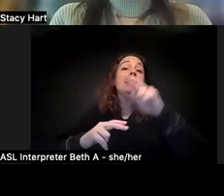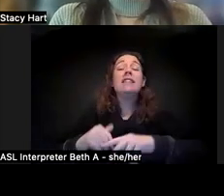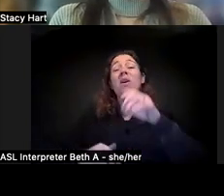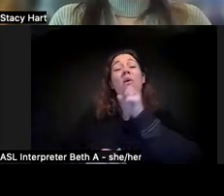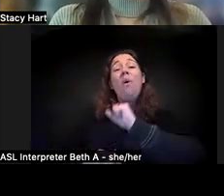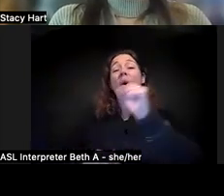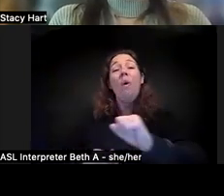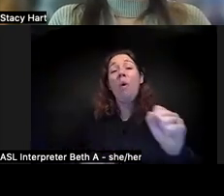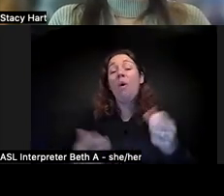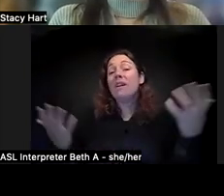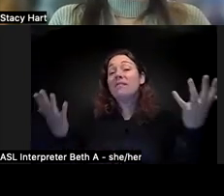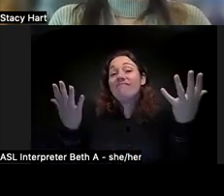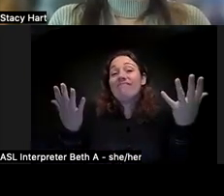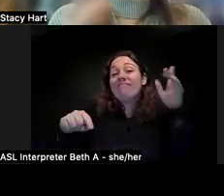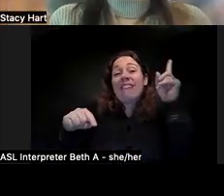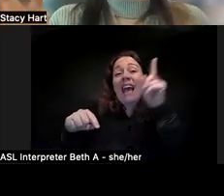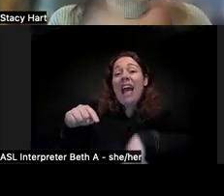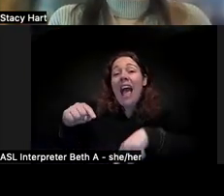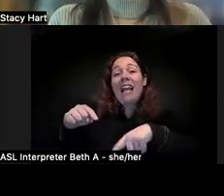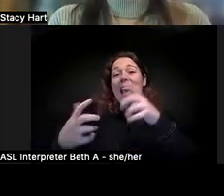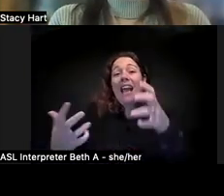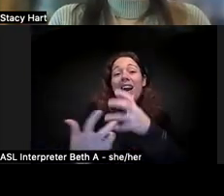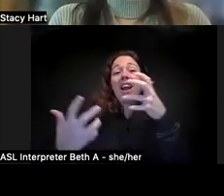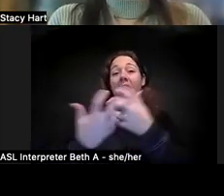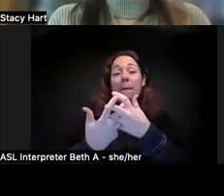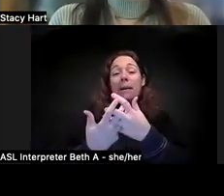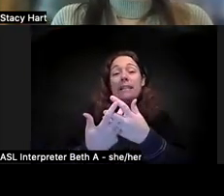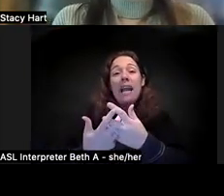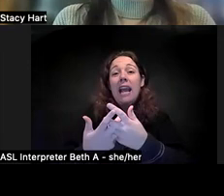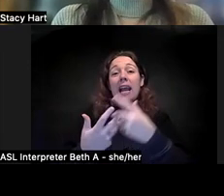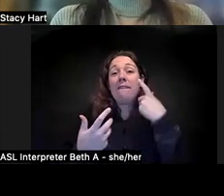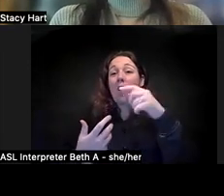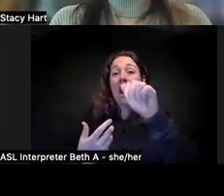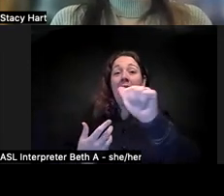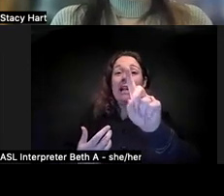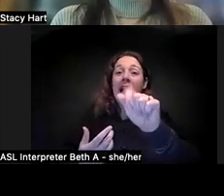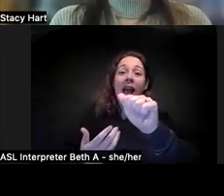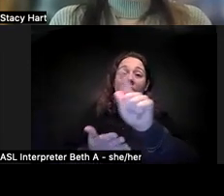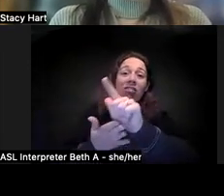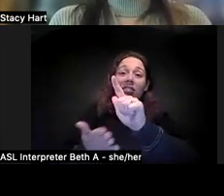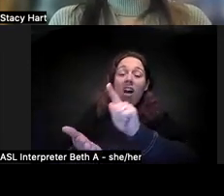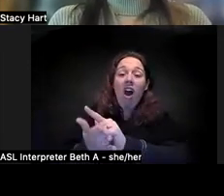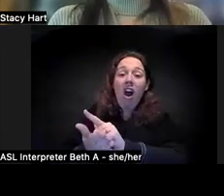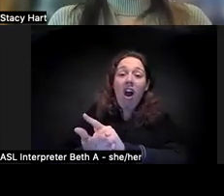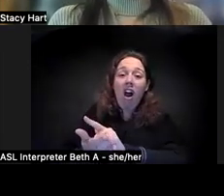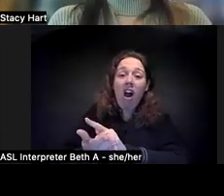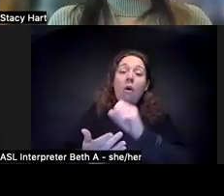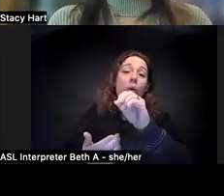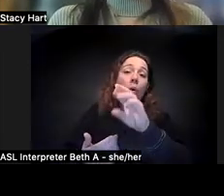before the ADA went into effect, and maybe even before Section 504.